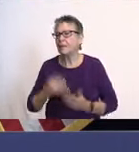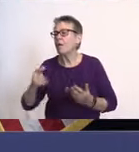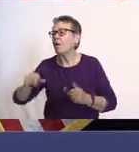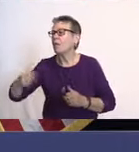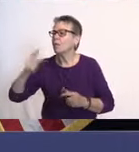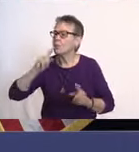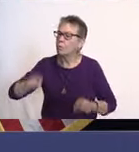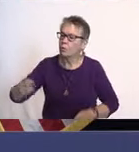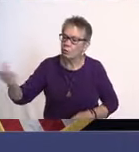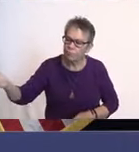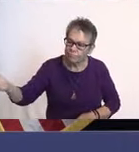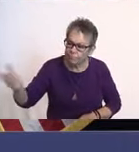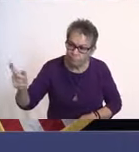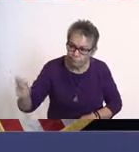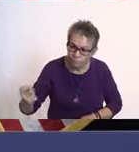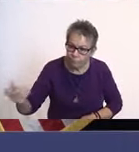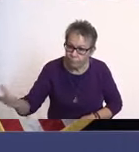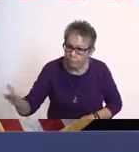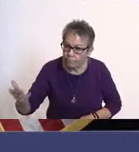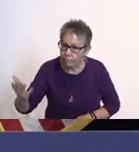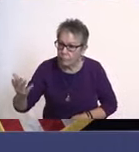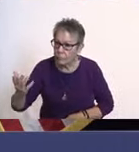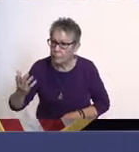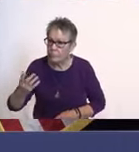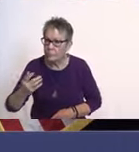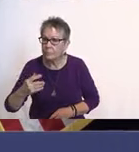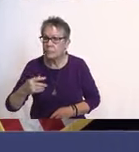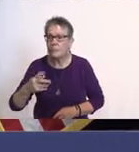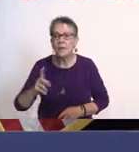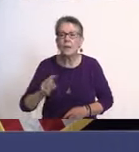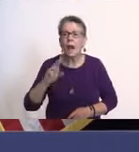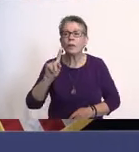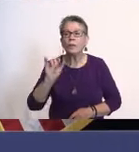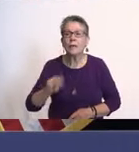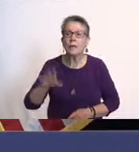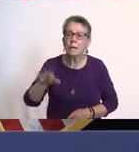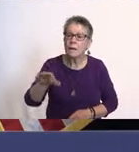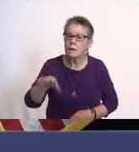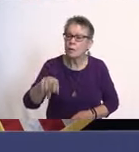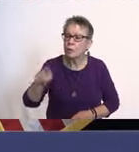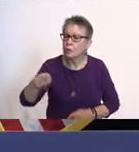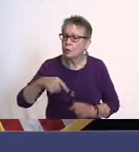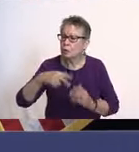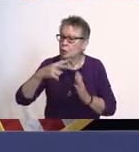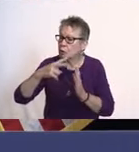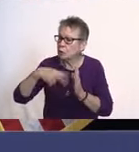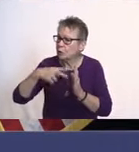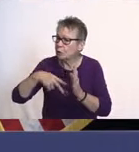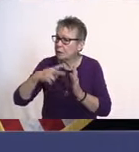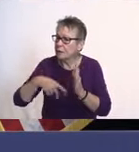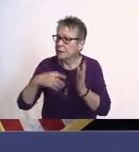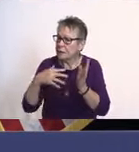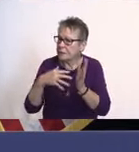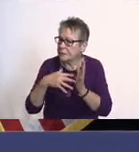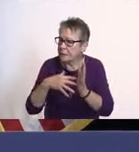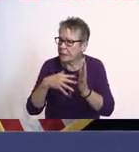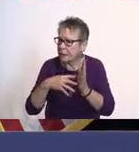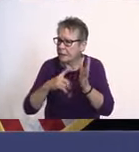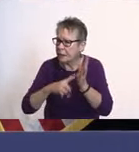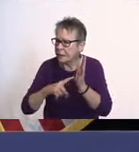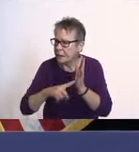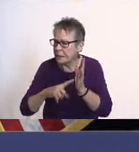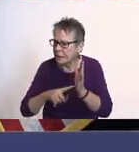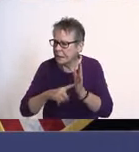you if you've read the Johns Hopkins study that showed that lockdowns caused only a 0.2% difference in mortality for COVID